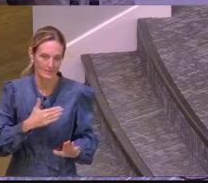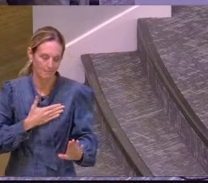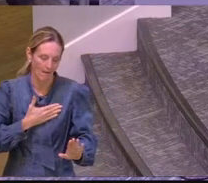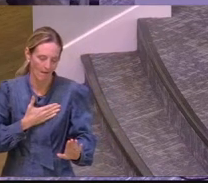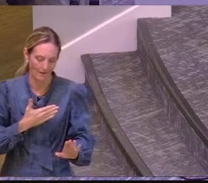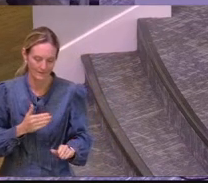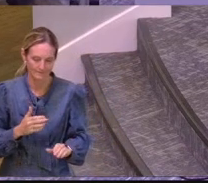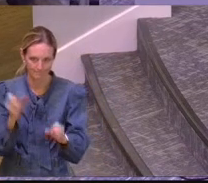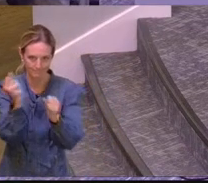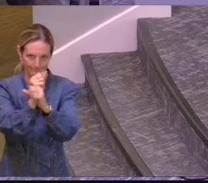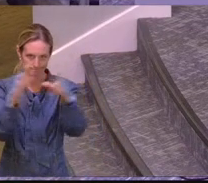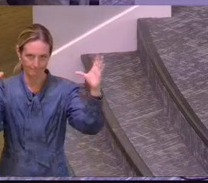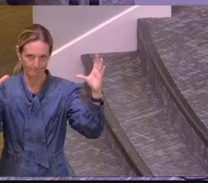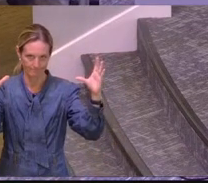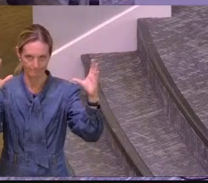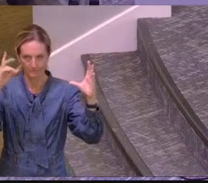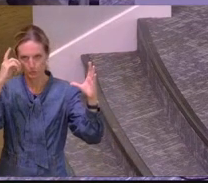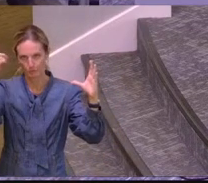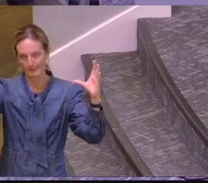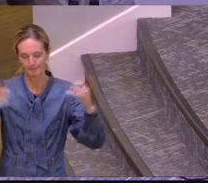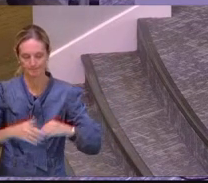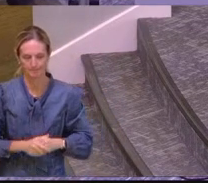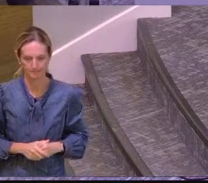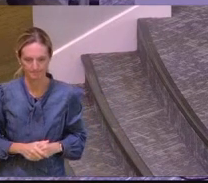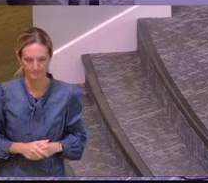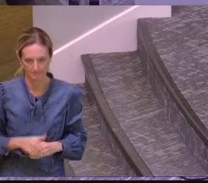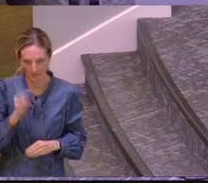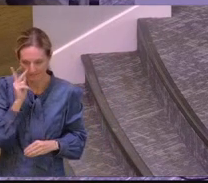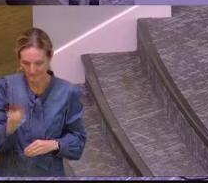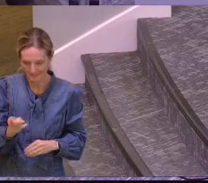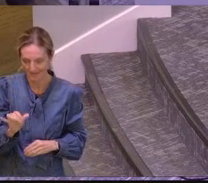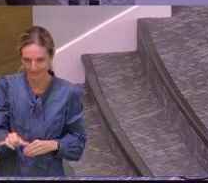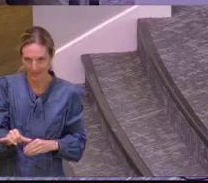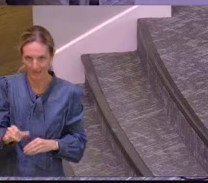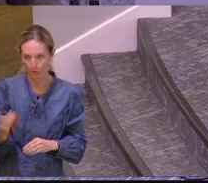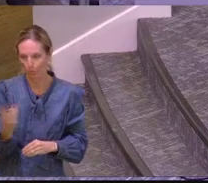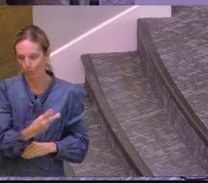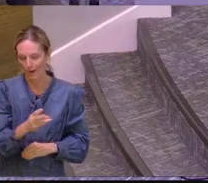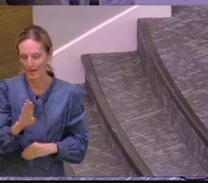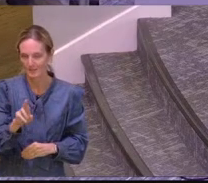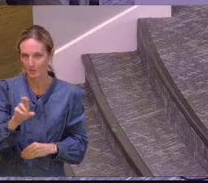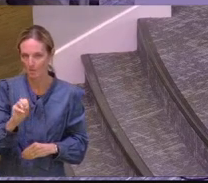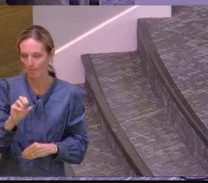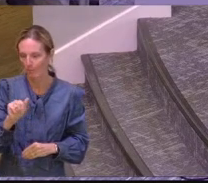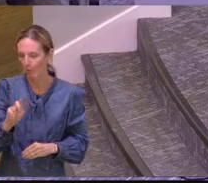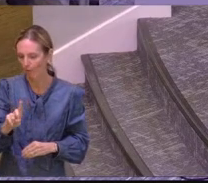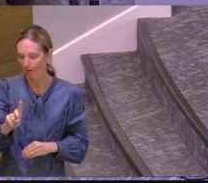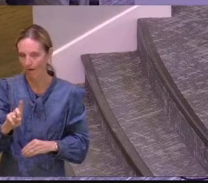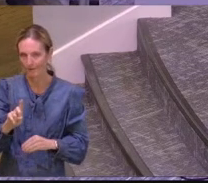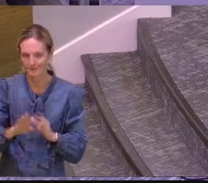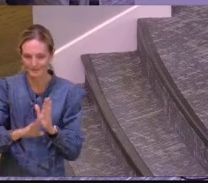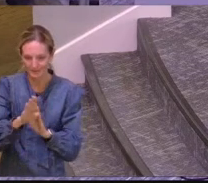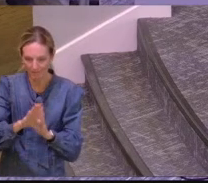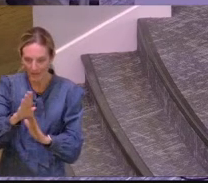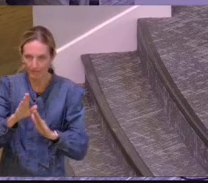of dream of seeing that West Broad developed, you